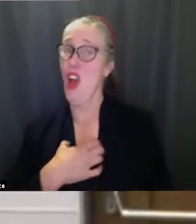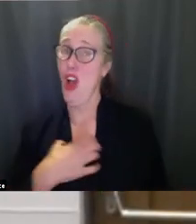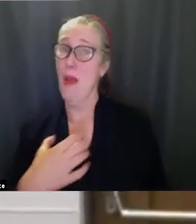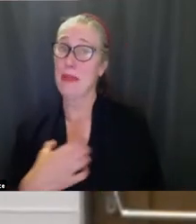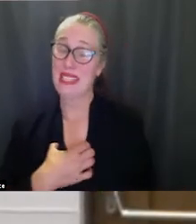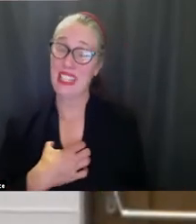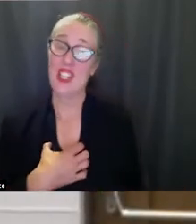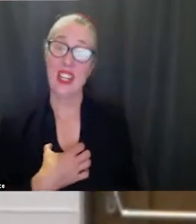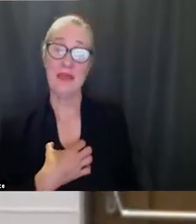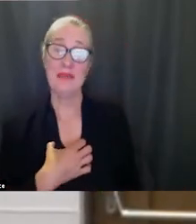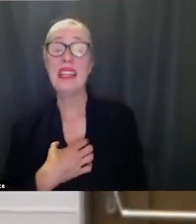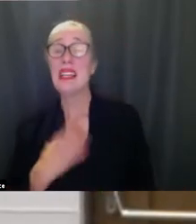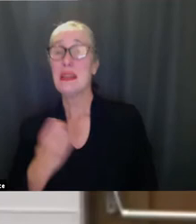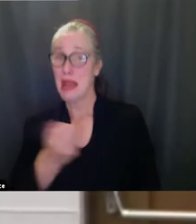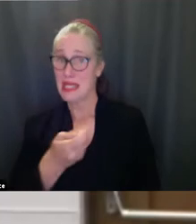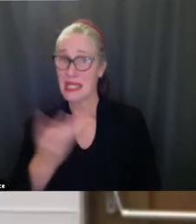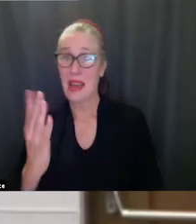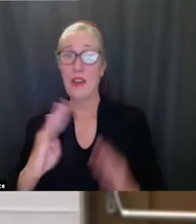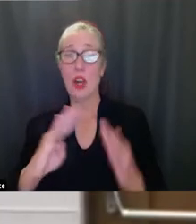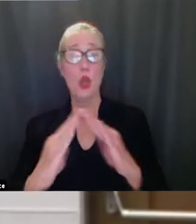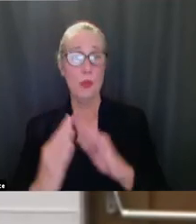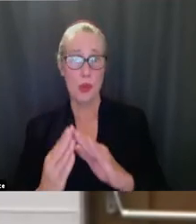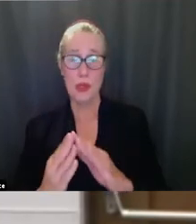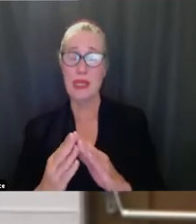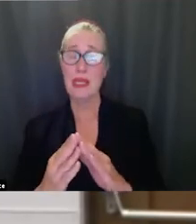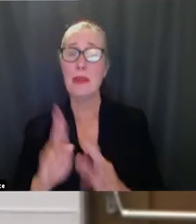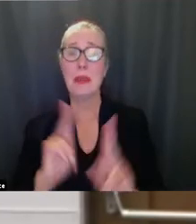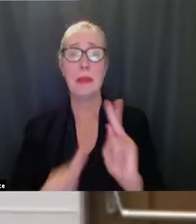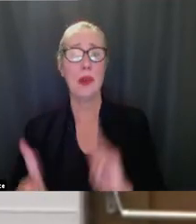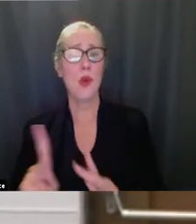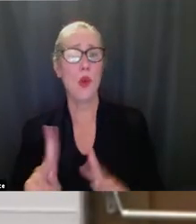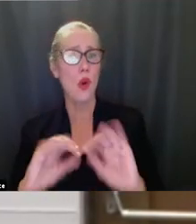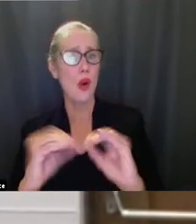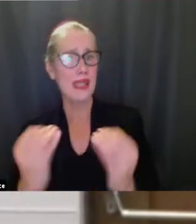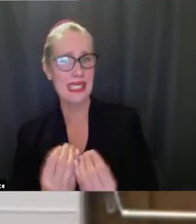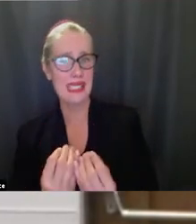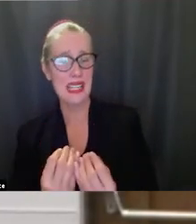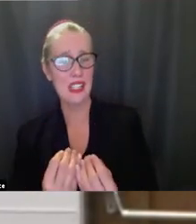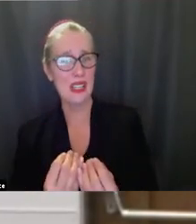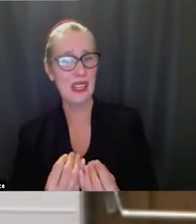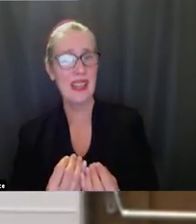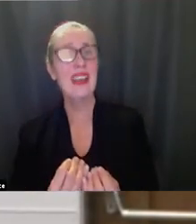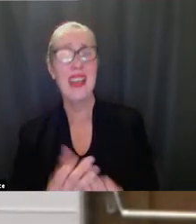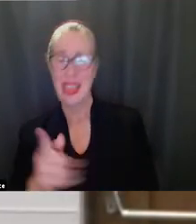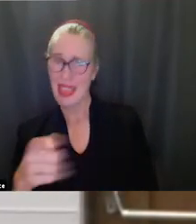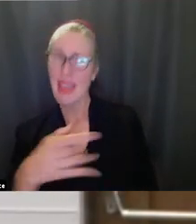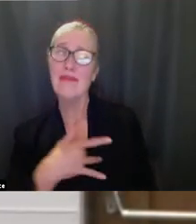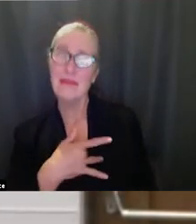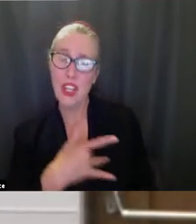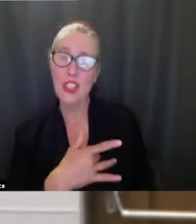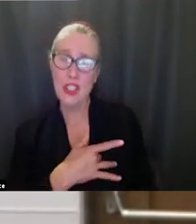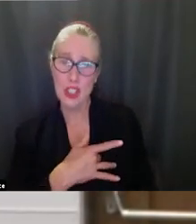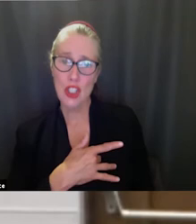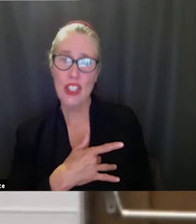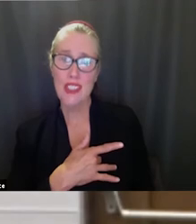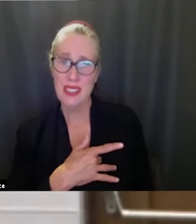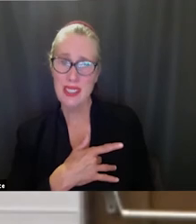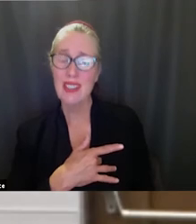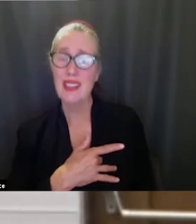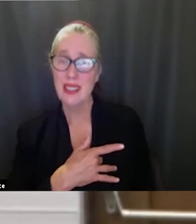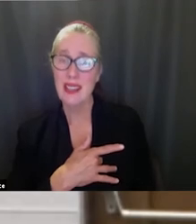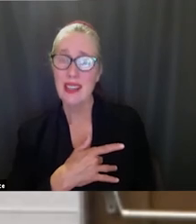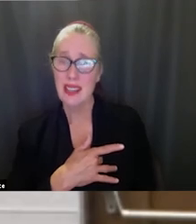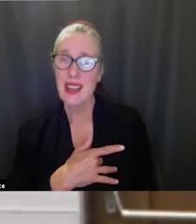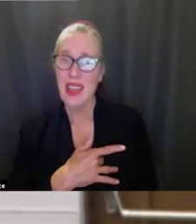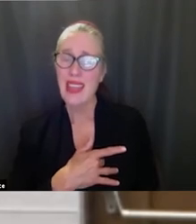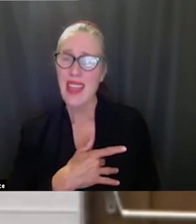number of community members and organizations who are concerned that the impact of the presence